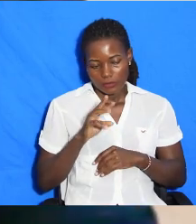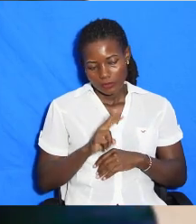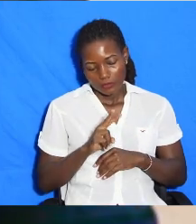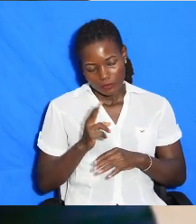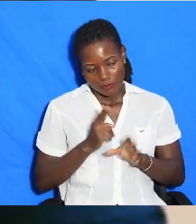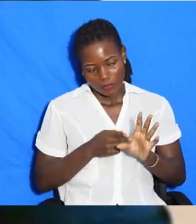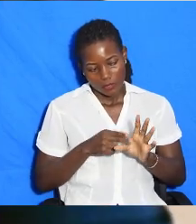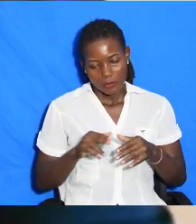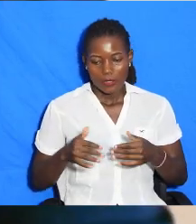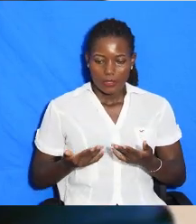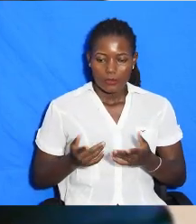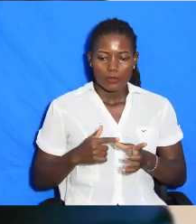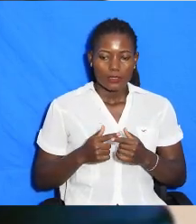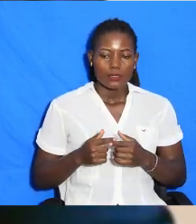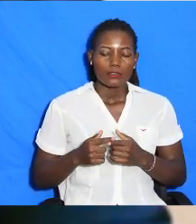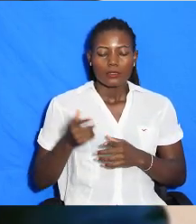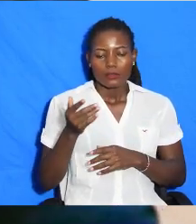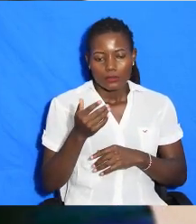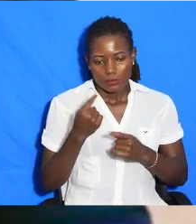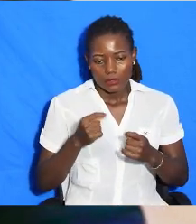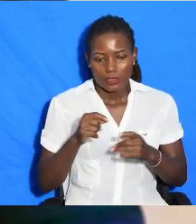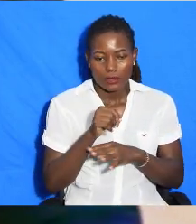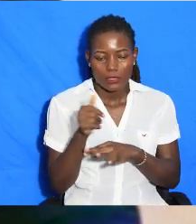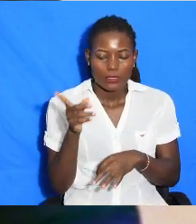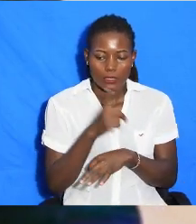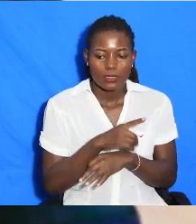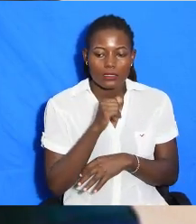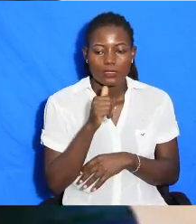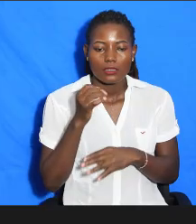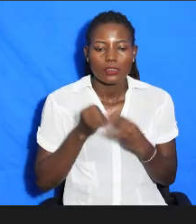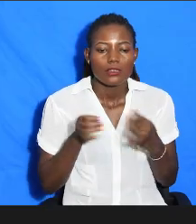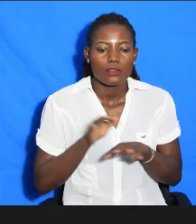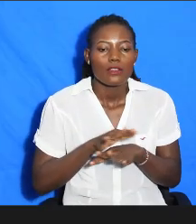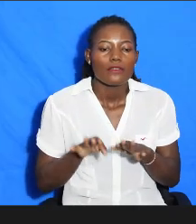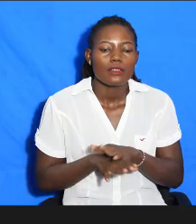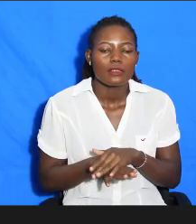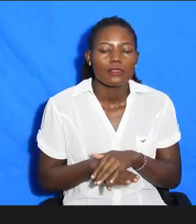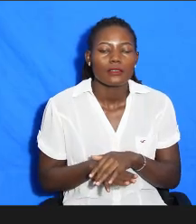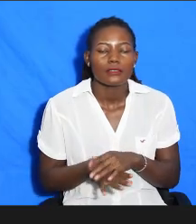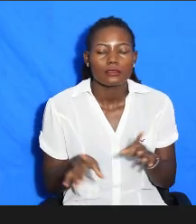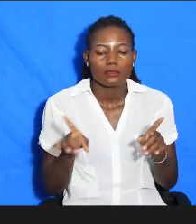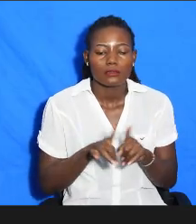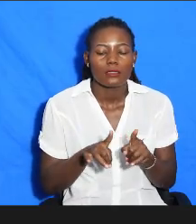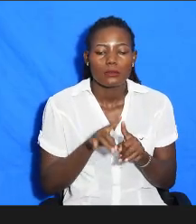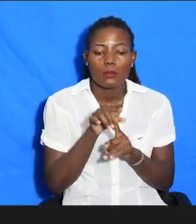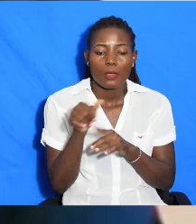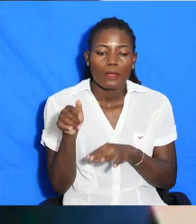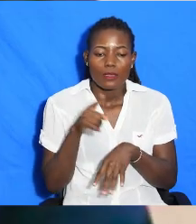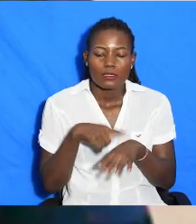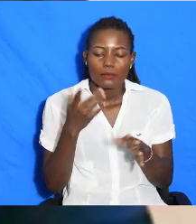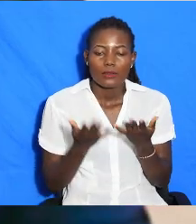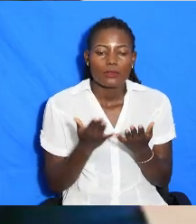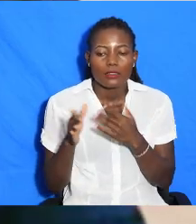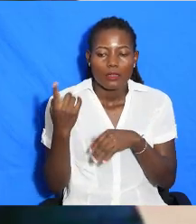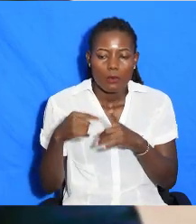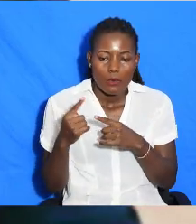course, mm-hmm. live to fight another day. It's not the end of everything. And again, Yeah, for sure. sometimes weather, wind, they